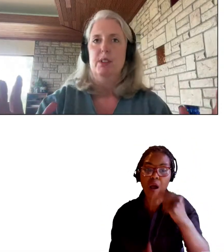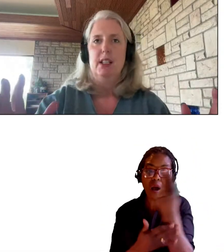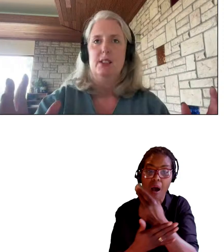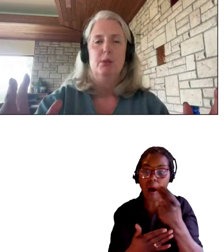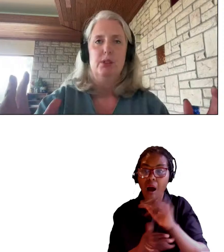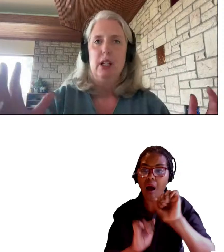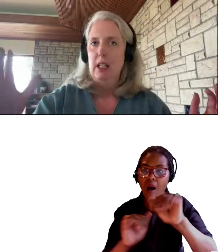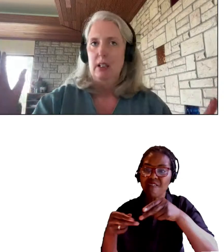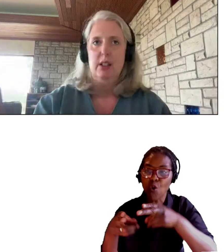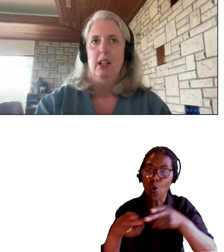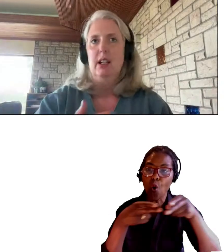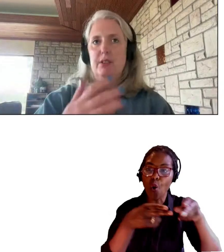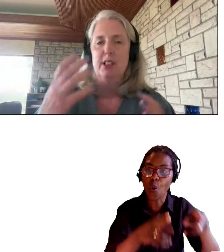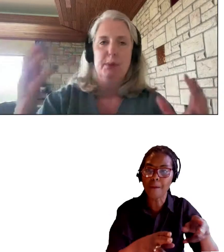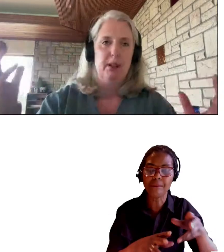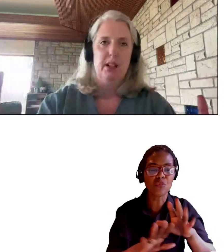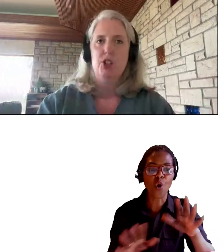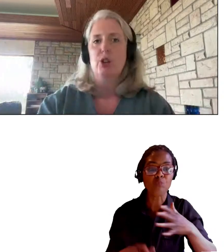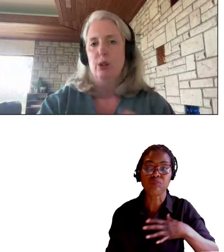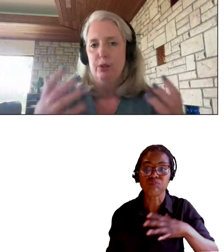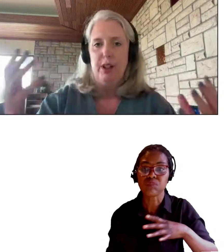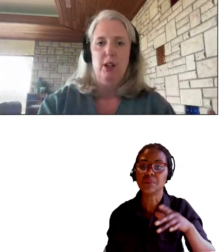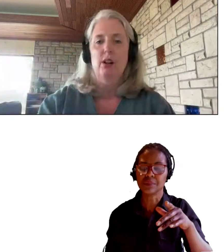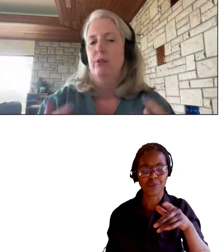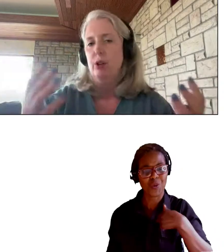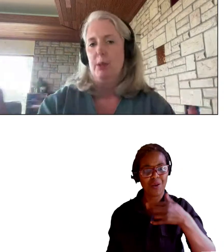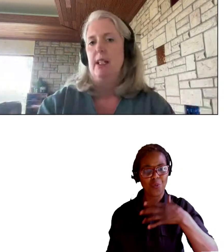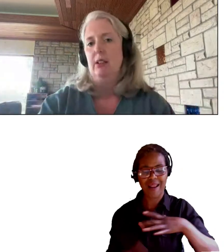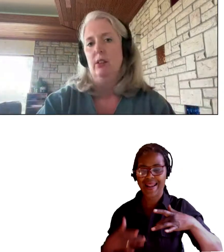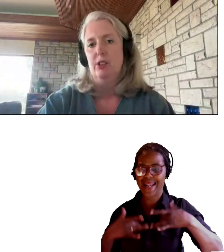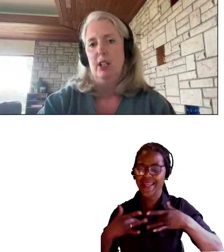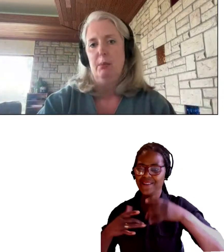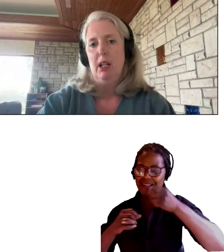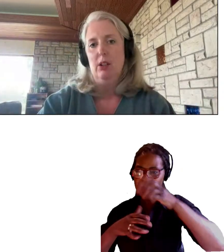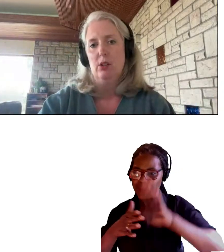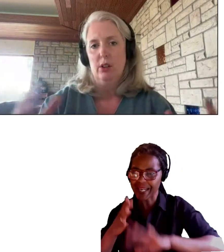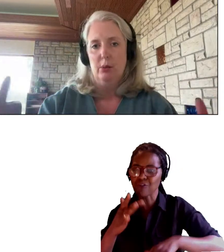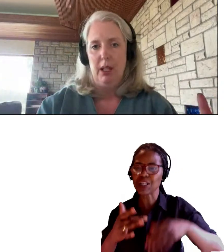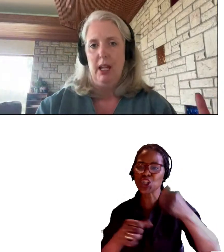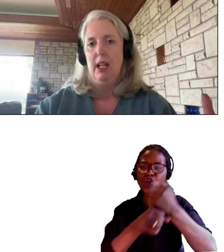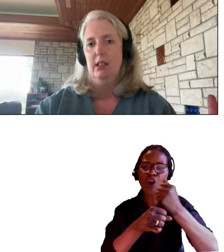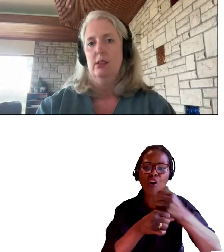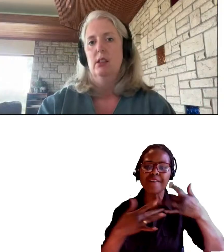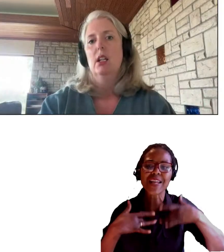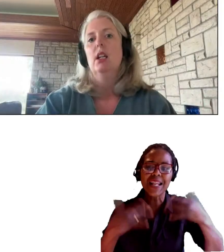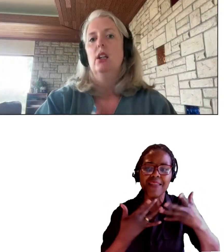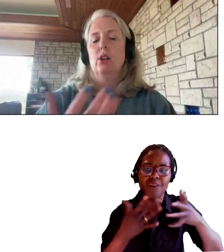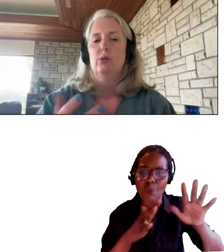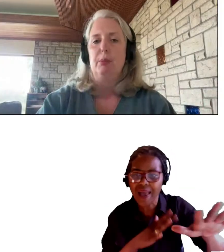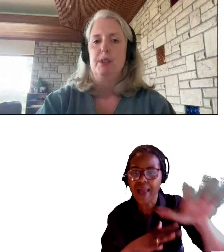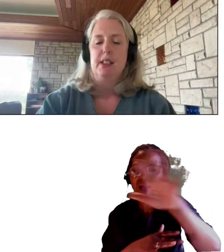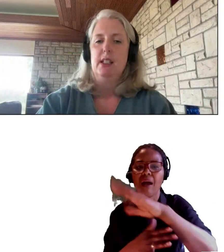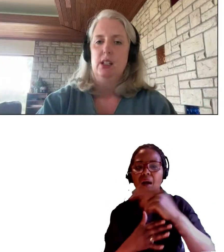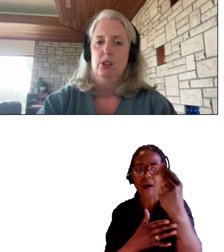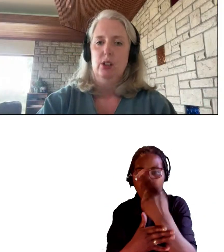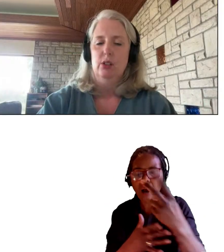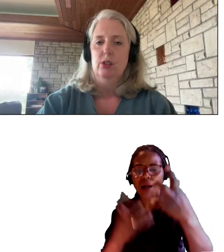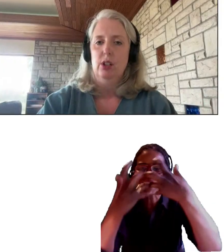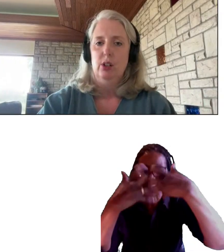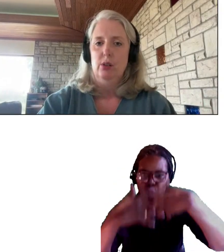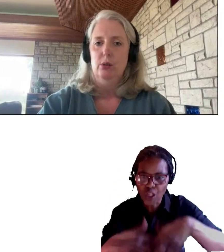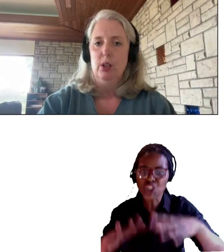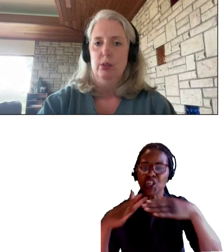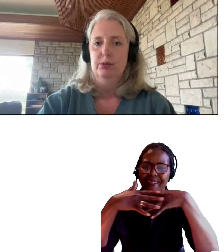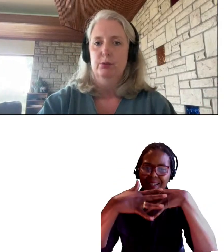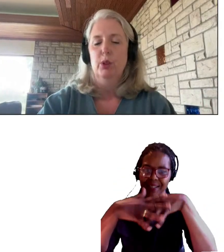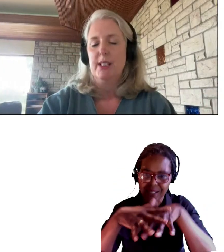balancing process, was looking at lived experience, geography, art form, and technology, and making sure that we had, you know, representation,